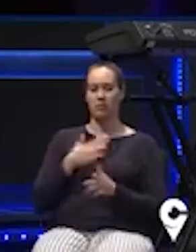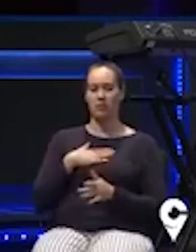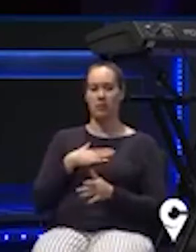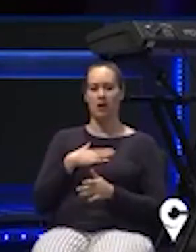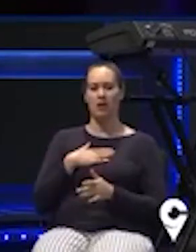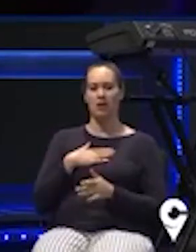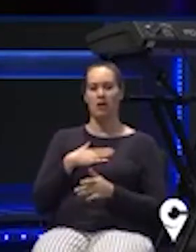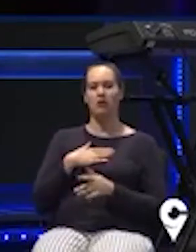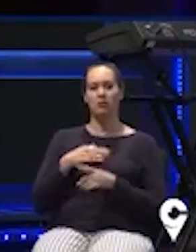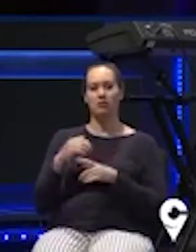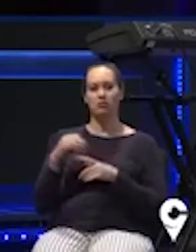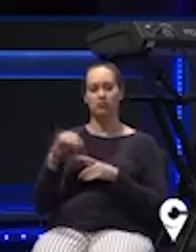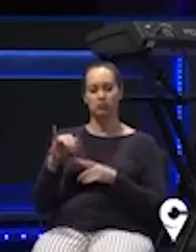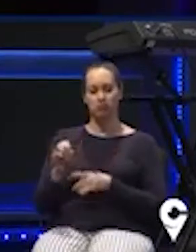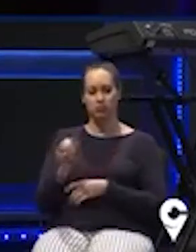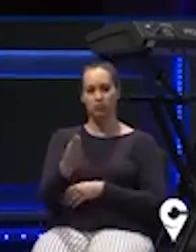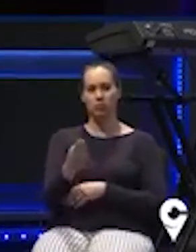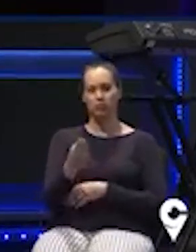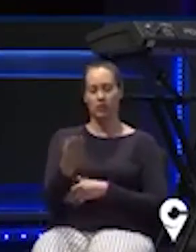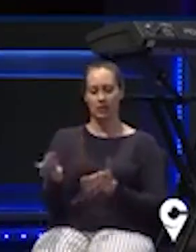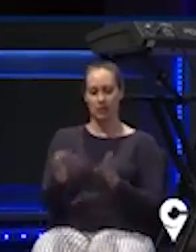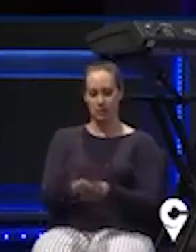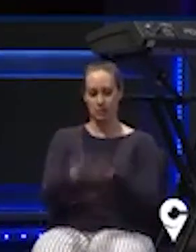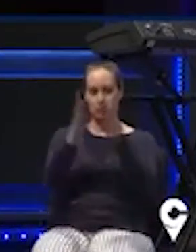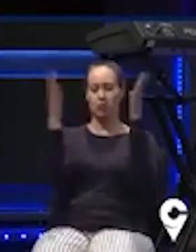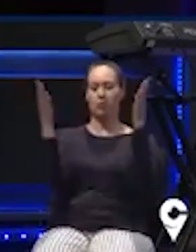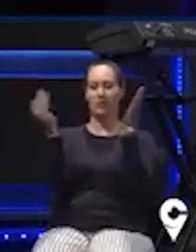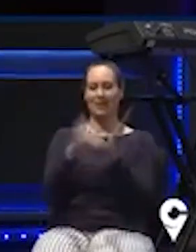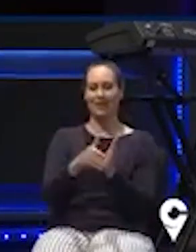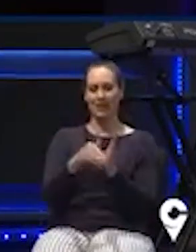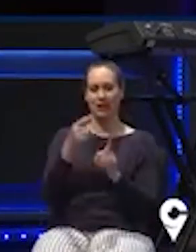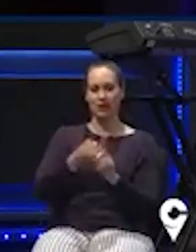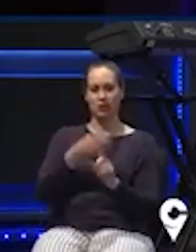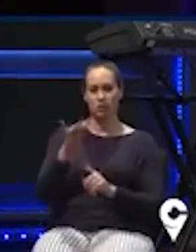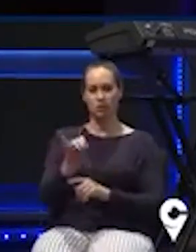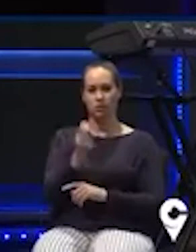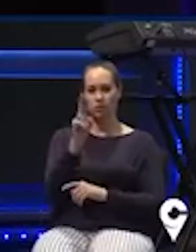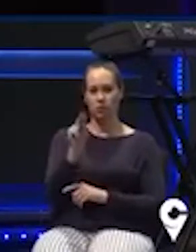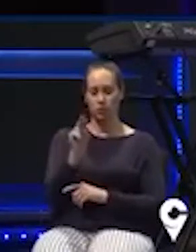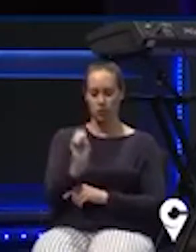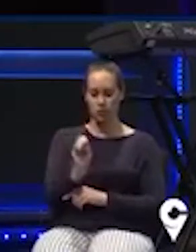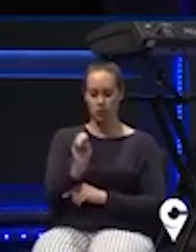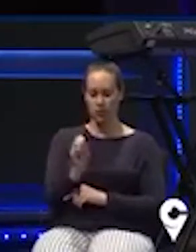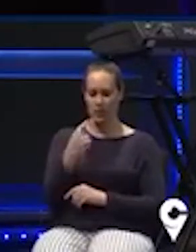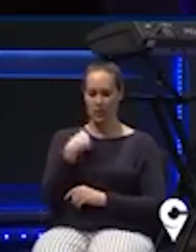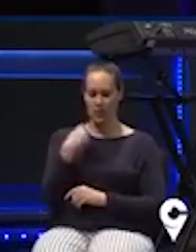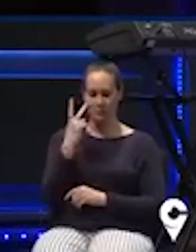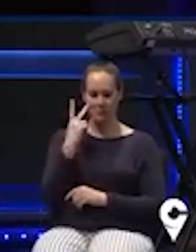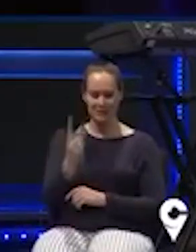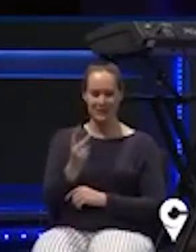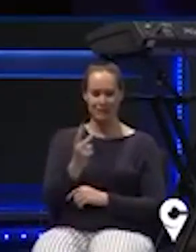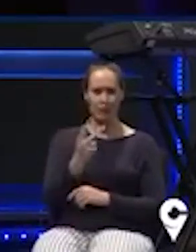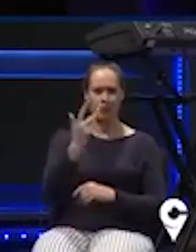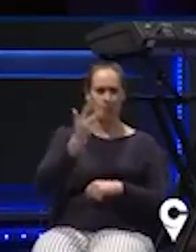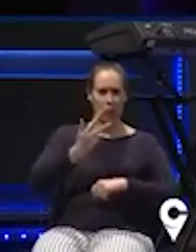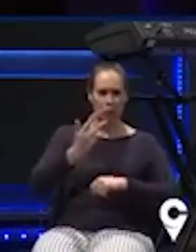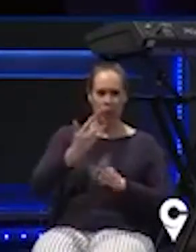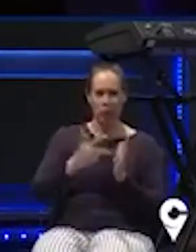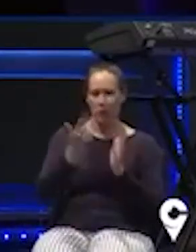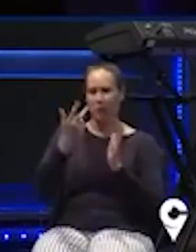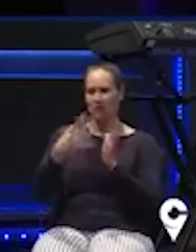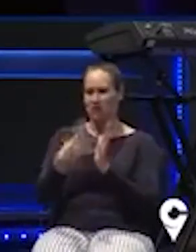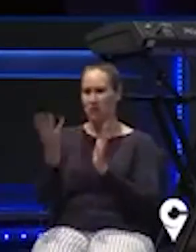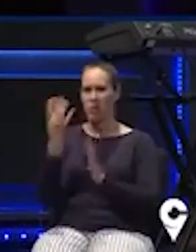one a day. Every single day that I've been in office, on average, I'm seeing 3 to 4. The bad days are 6+